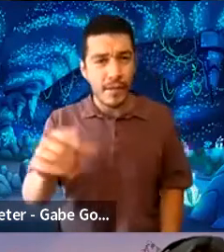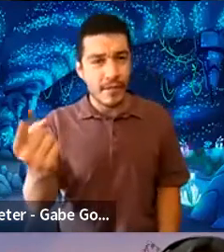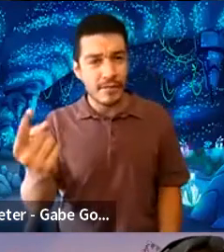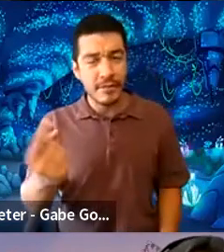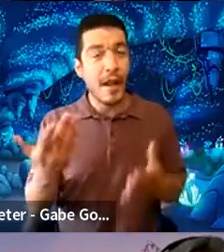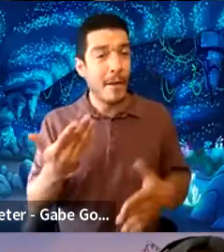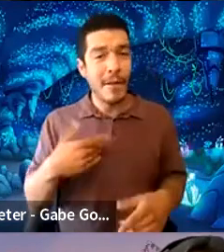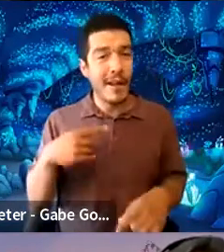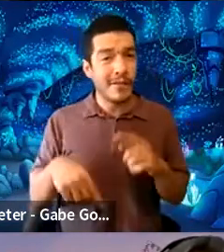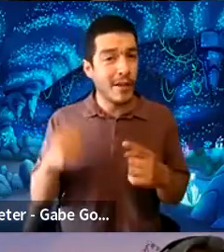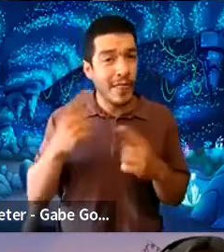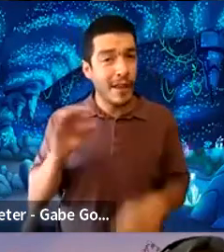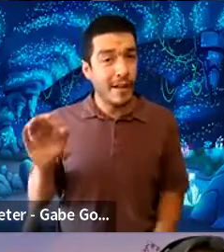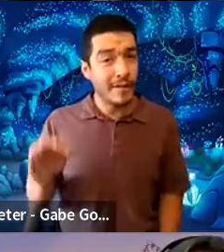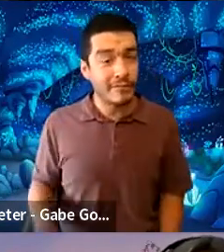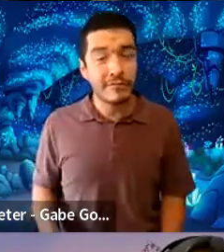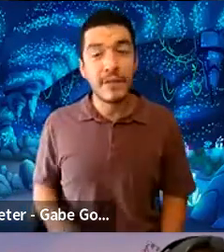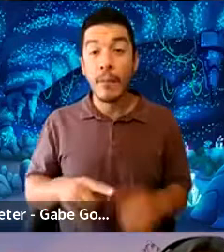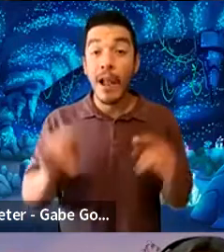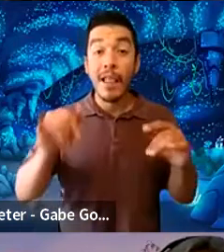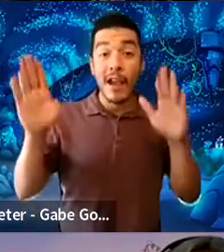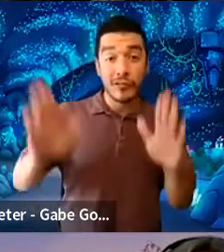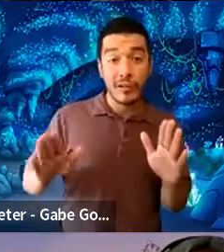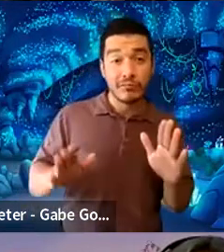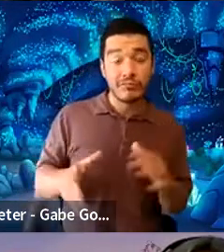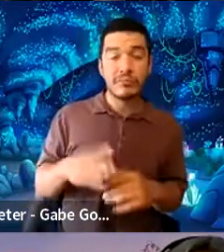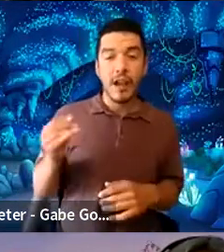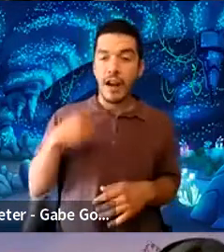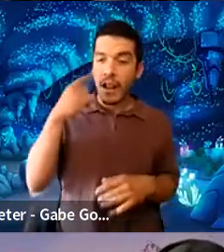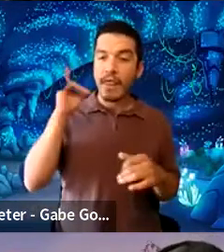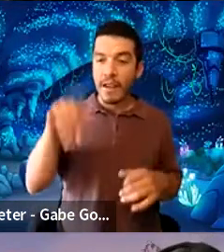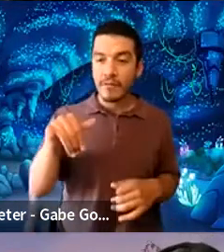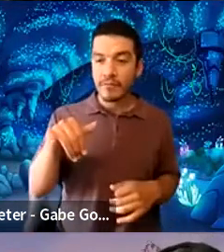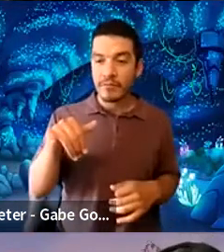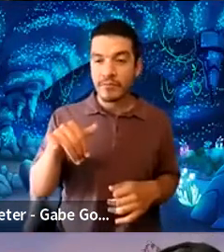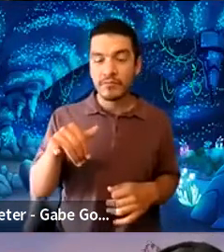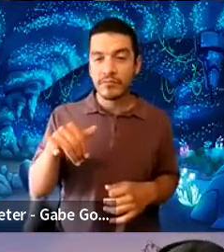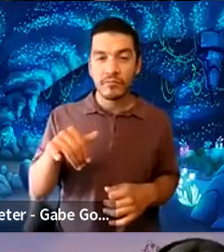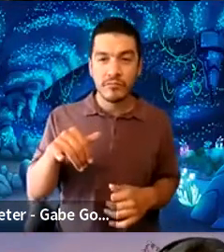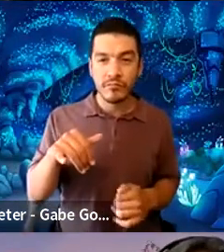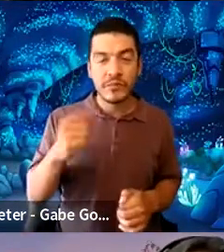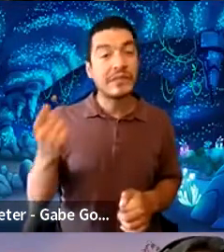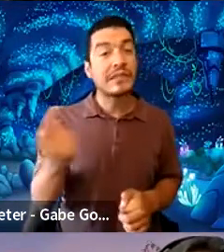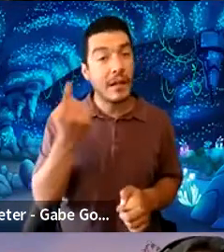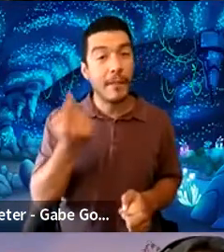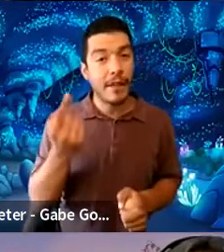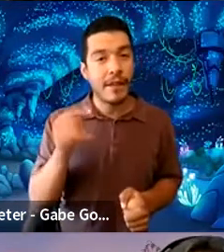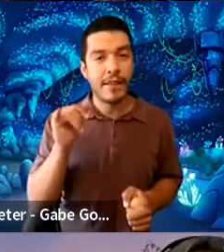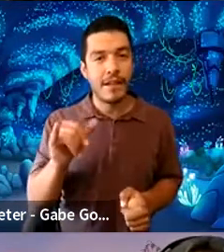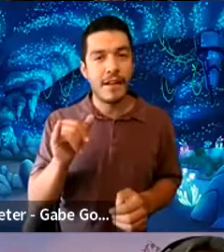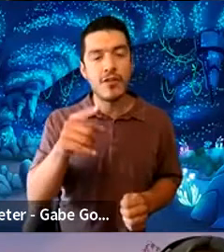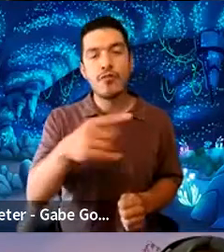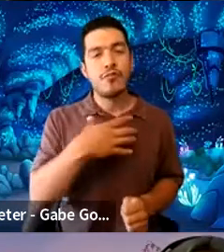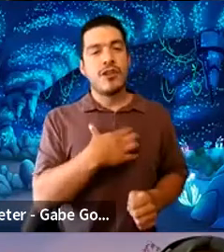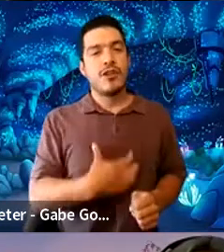maybe I wouldn't have thought of, or you wouldn't have thought of, but that's great. And I think that's you know, that's something that, you know, you